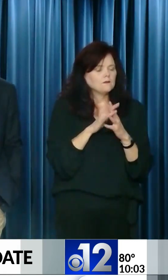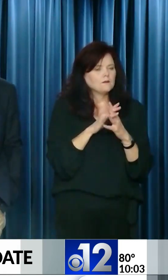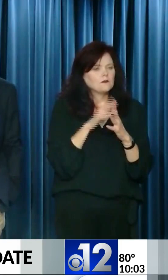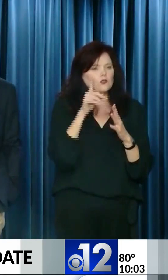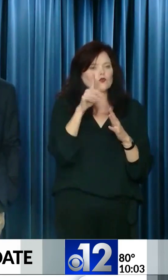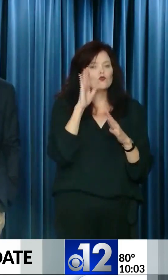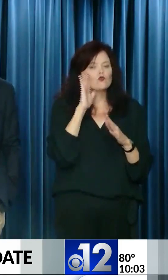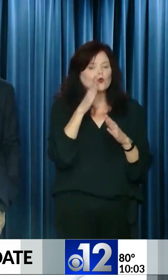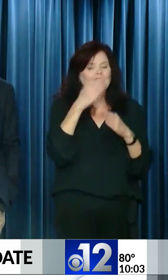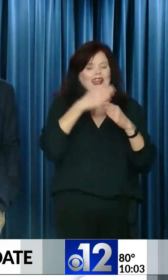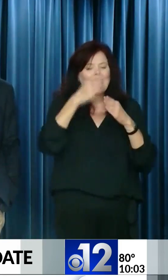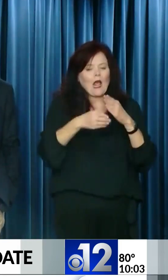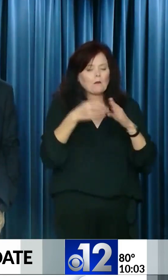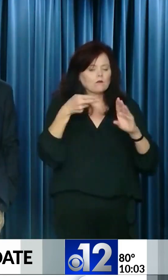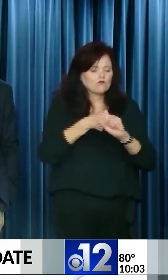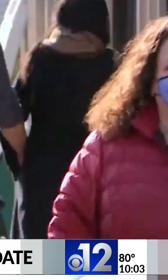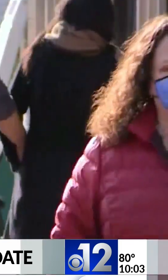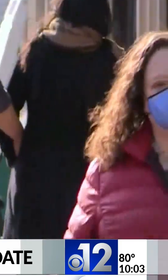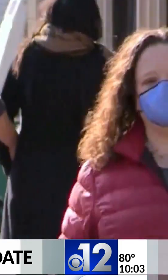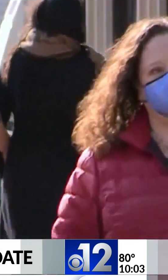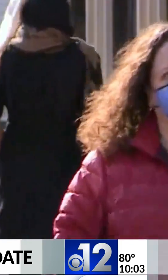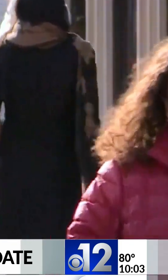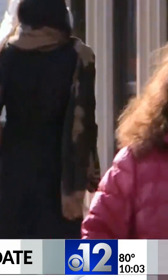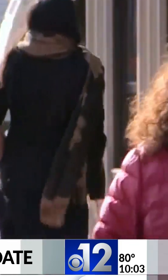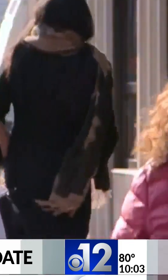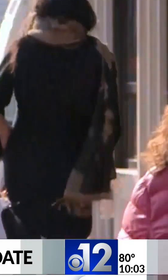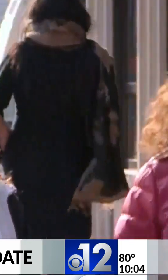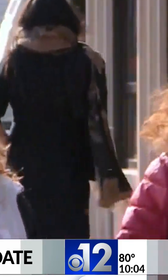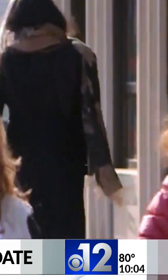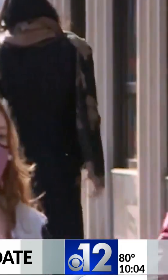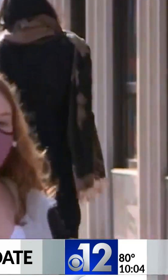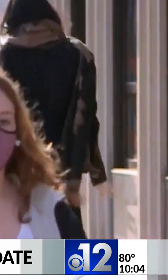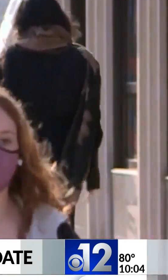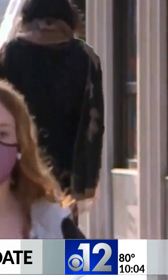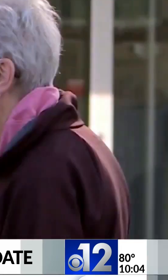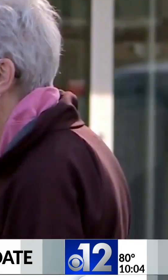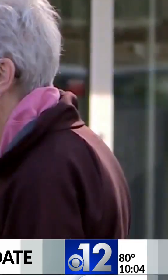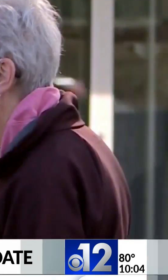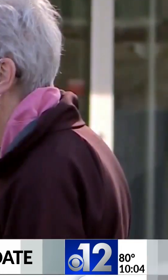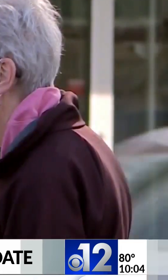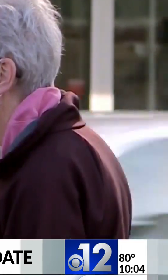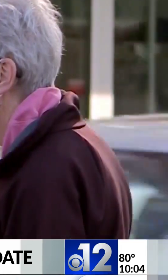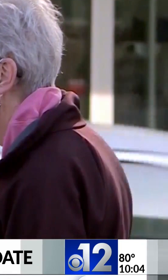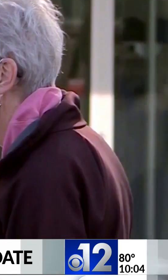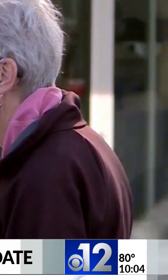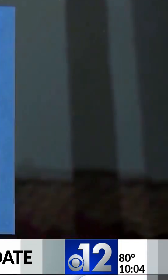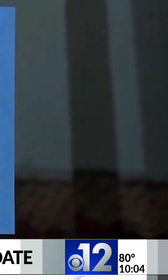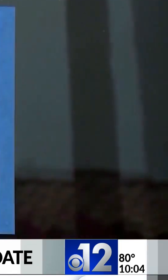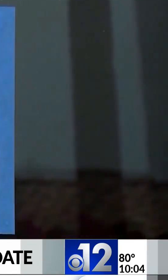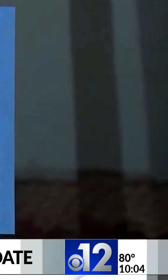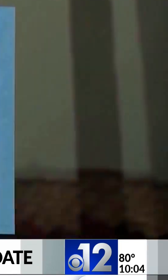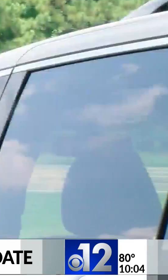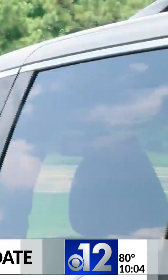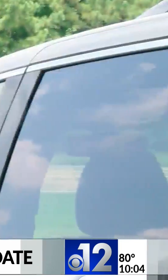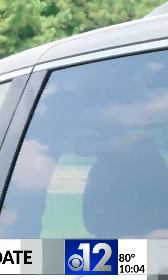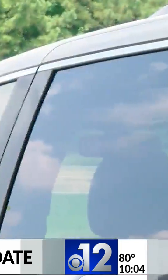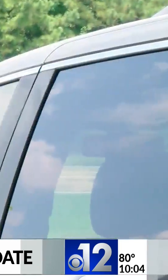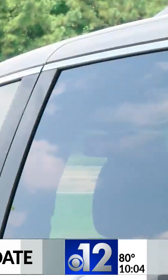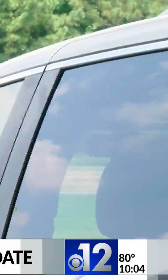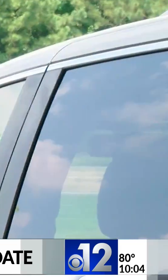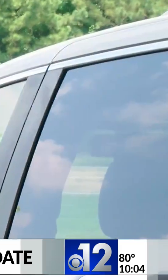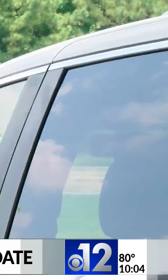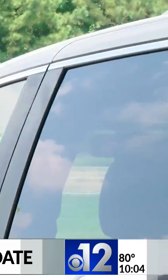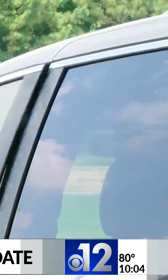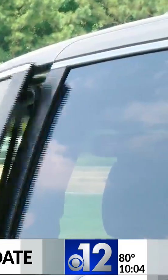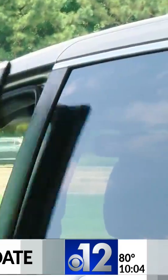end up hospitalized or in an ICU bed. When asked about vaccinated Mississippians still wearing masks, he says that's up to you.